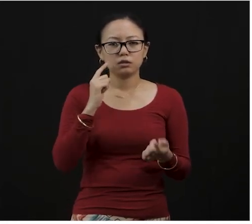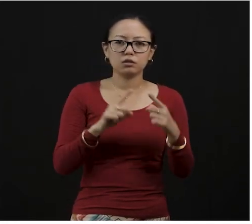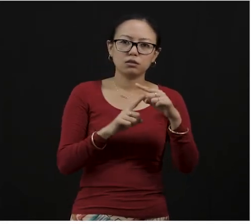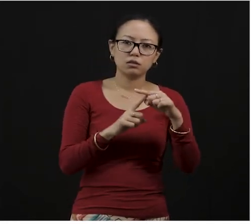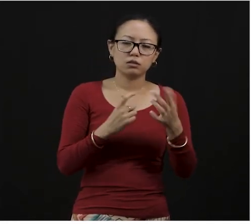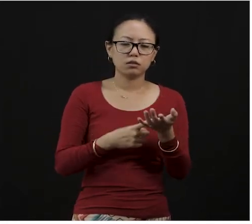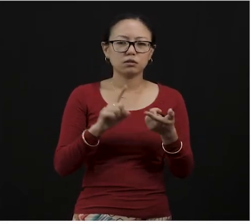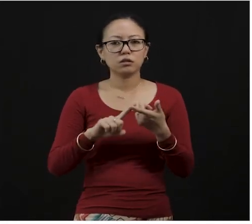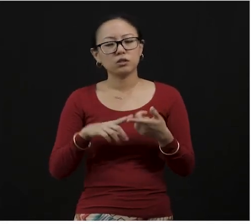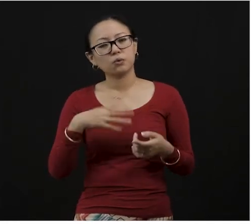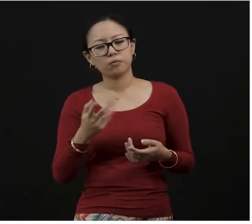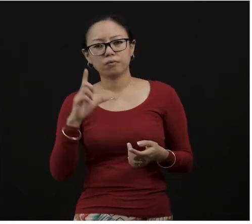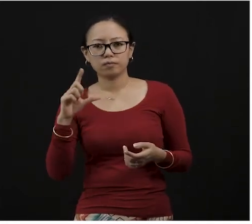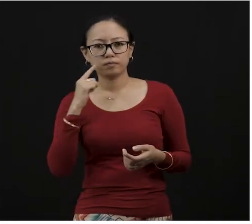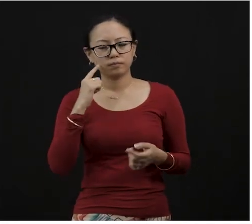So milliliter we use